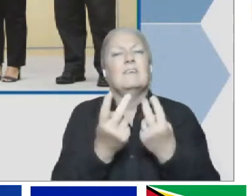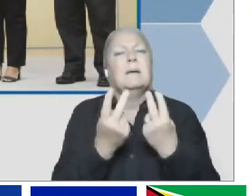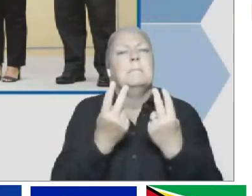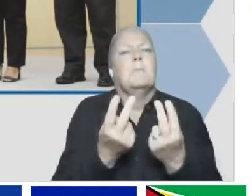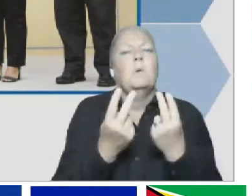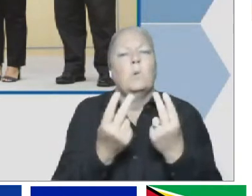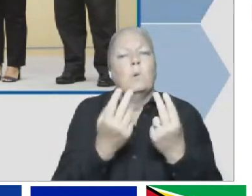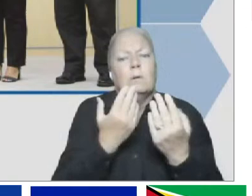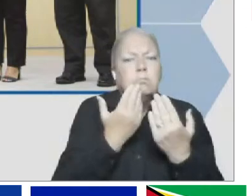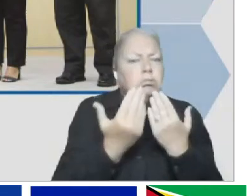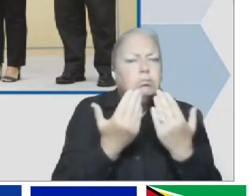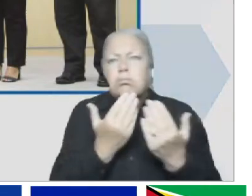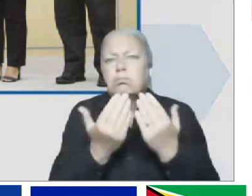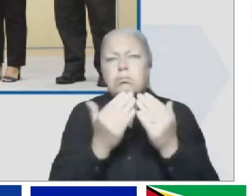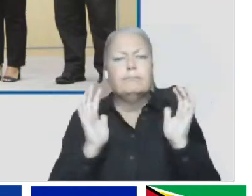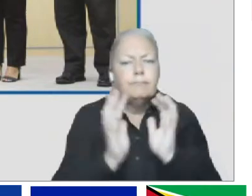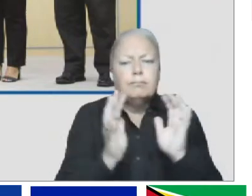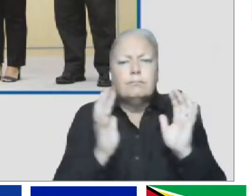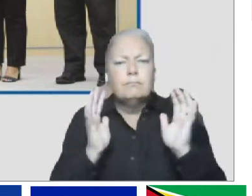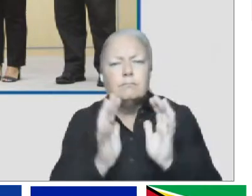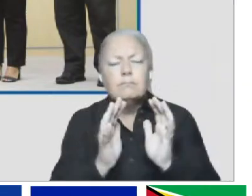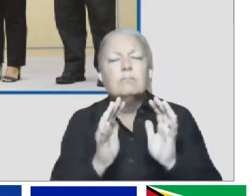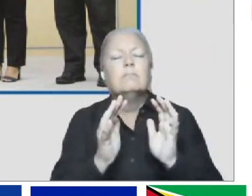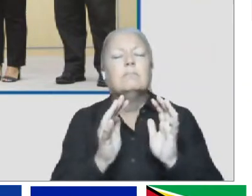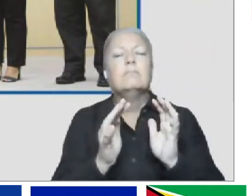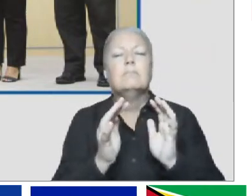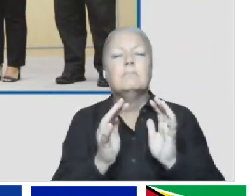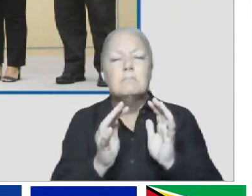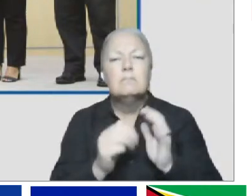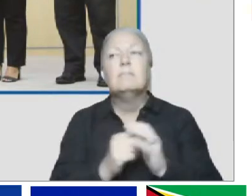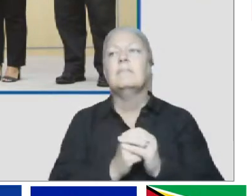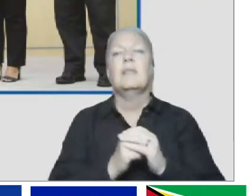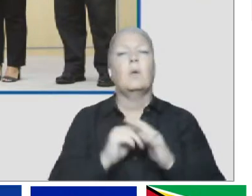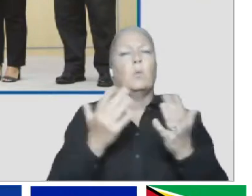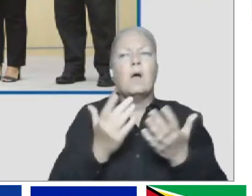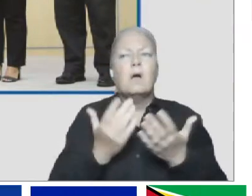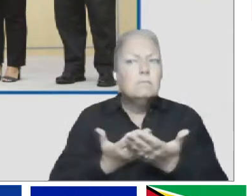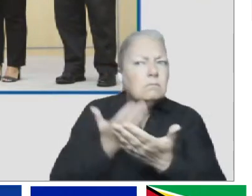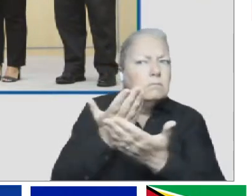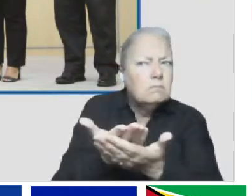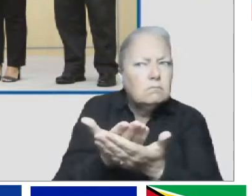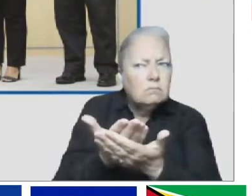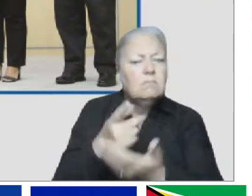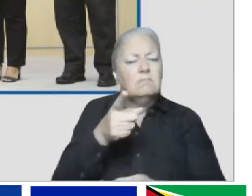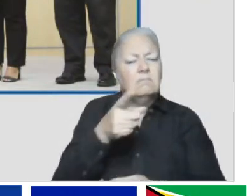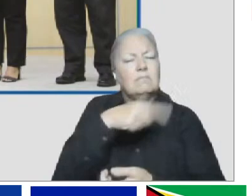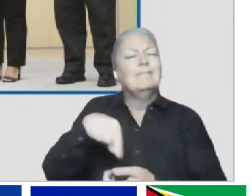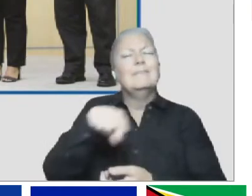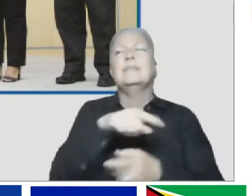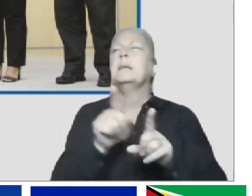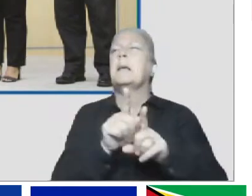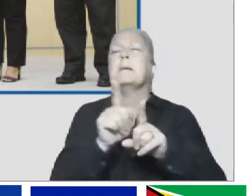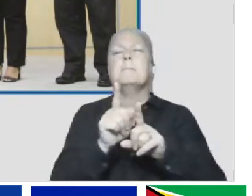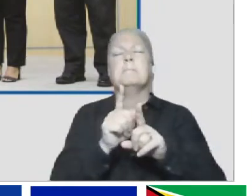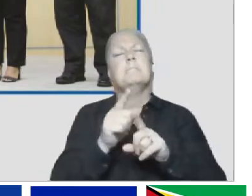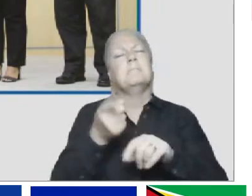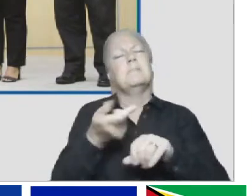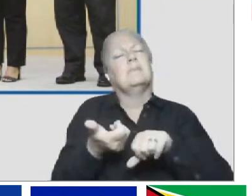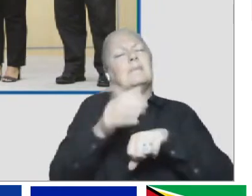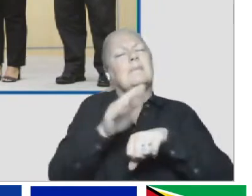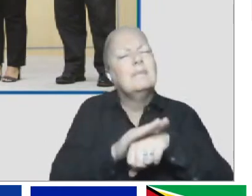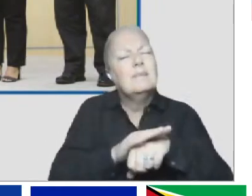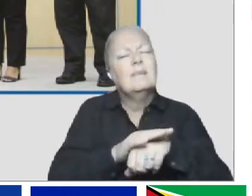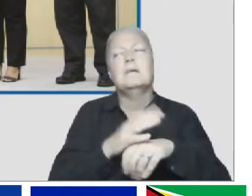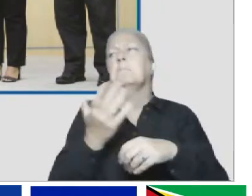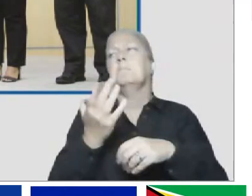providing recommendations. They are experts from the academia, from the science,